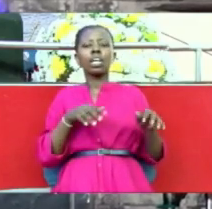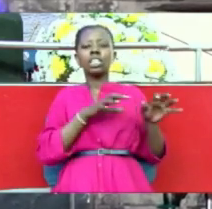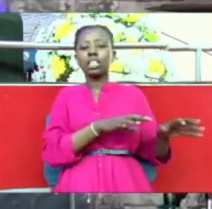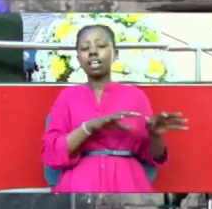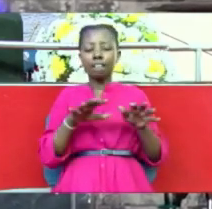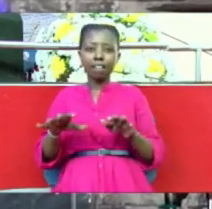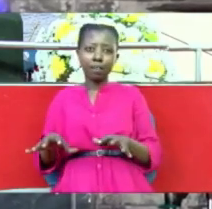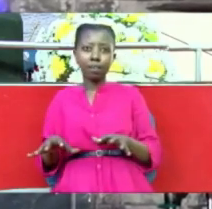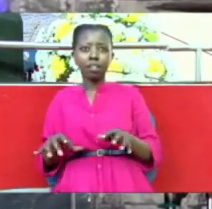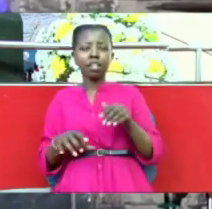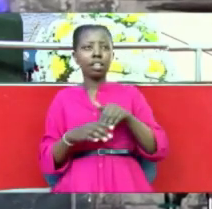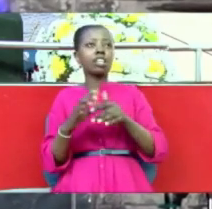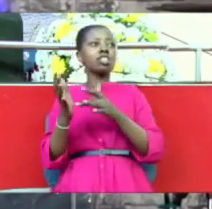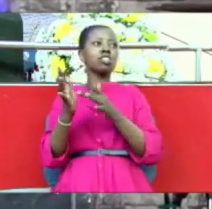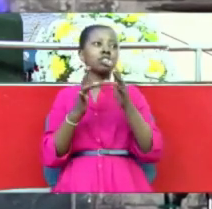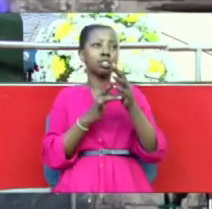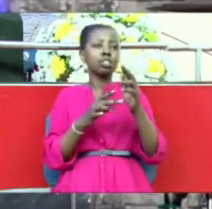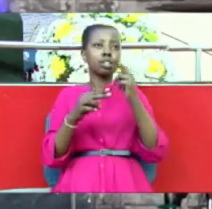Wait in vain.